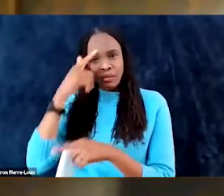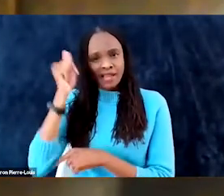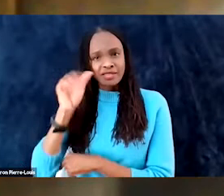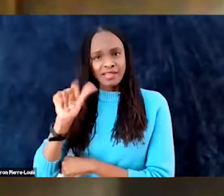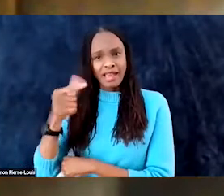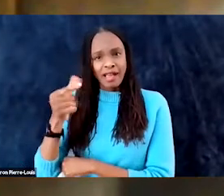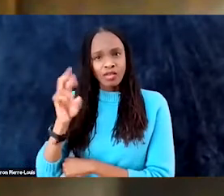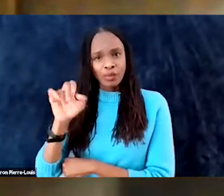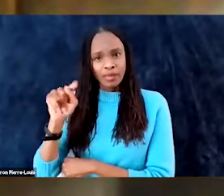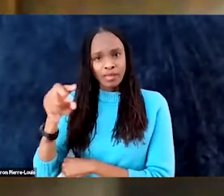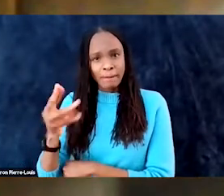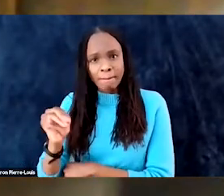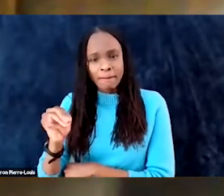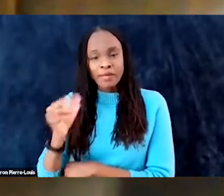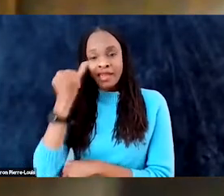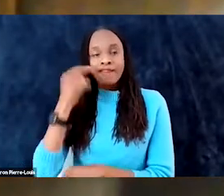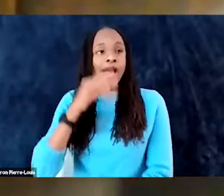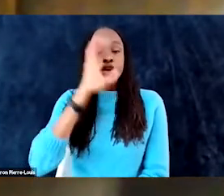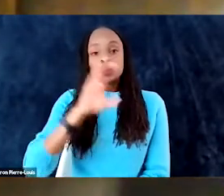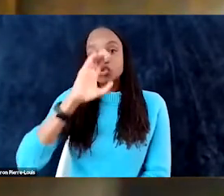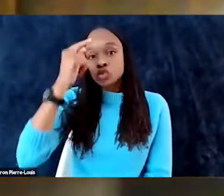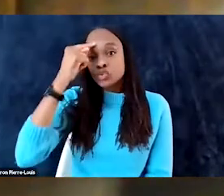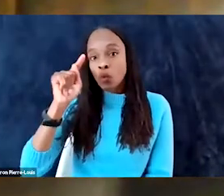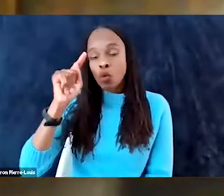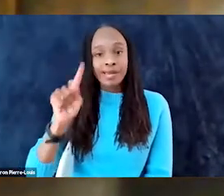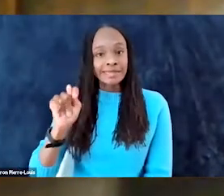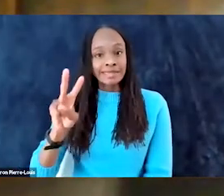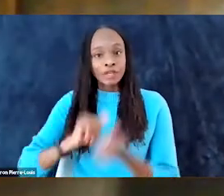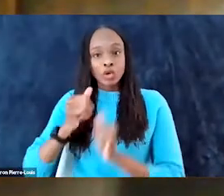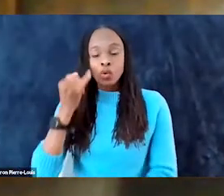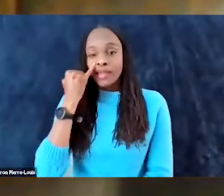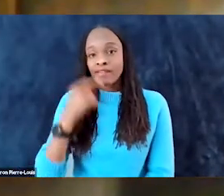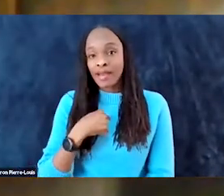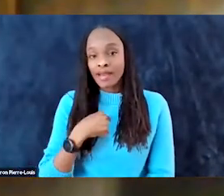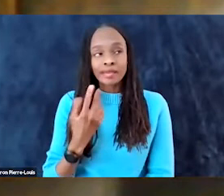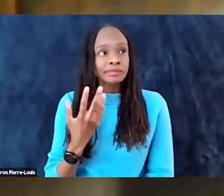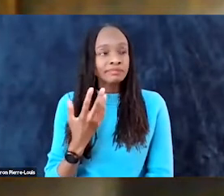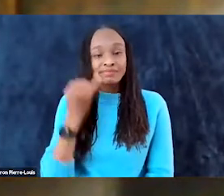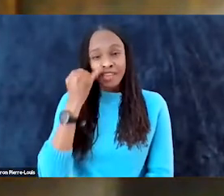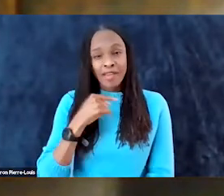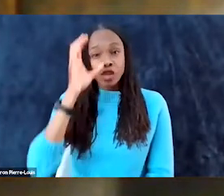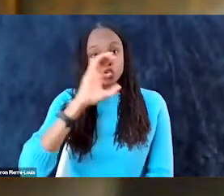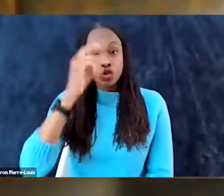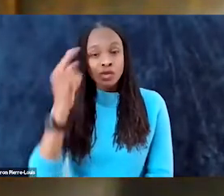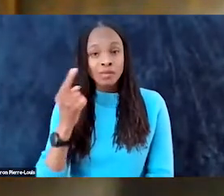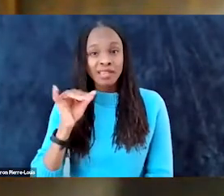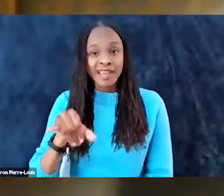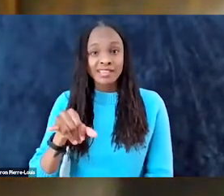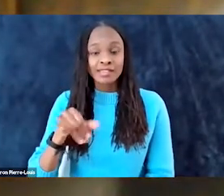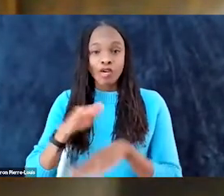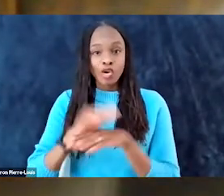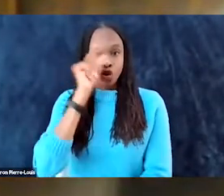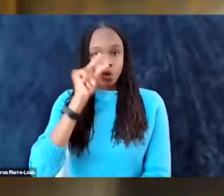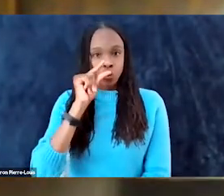up, if I search for a television show, or if I search for something on just a Google